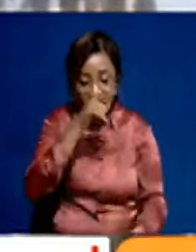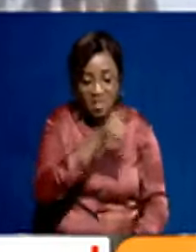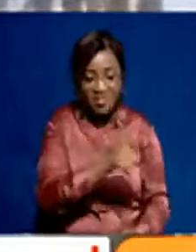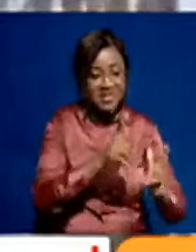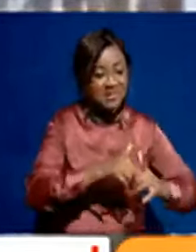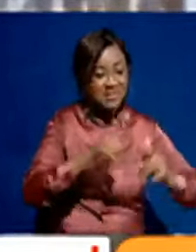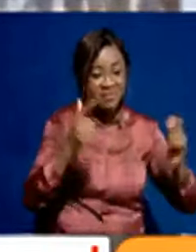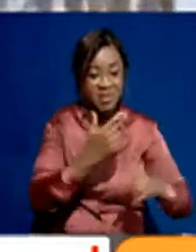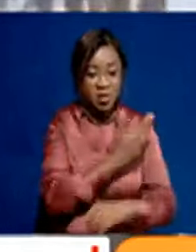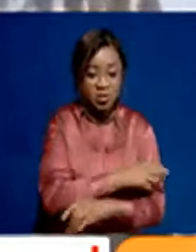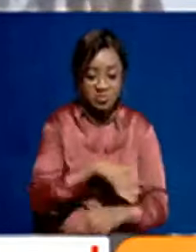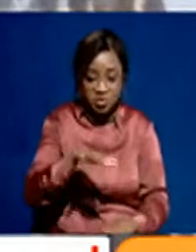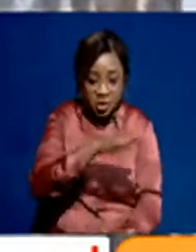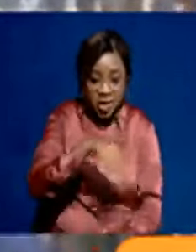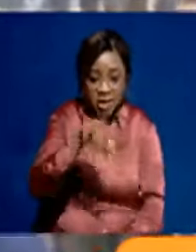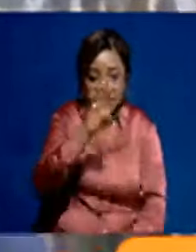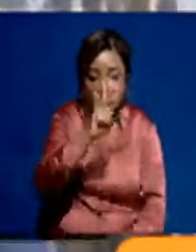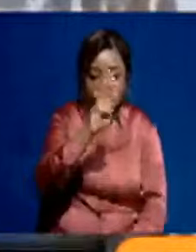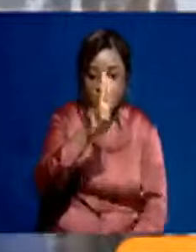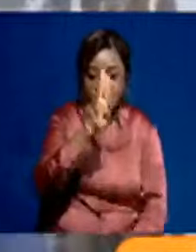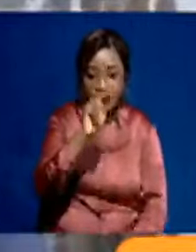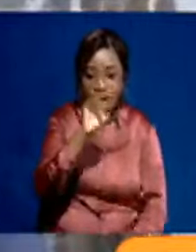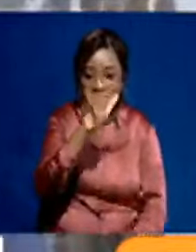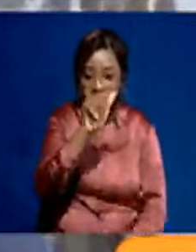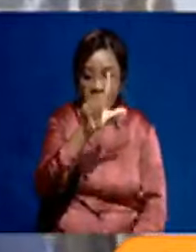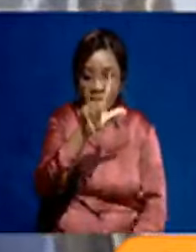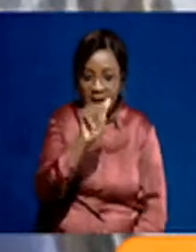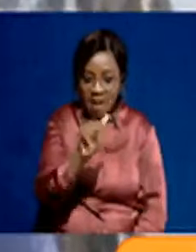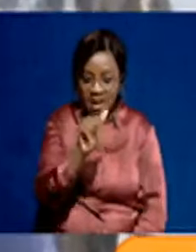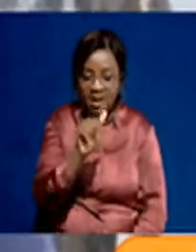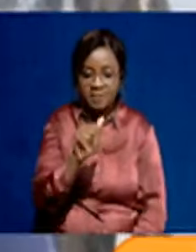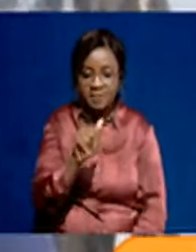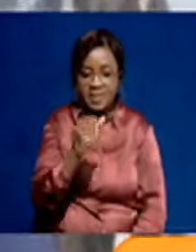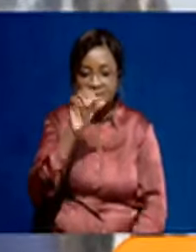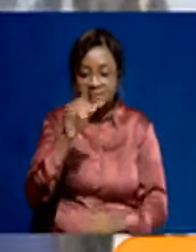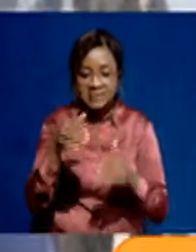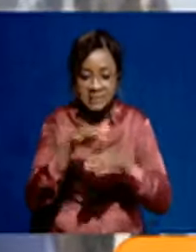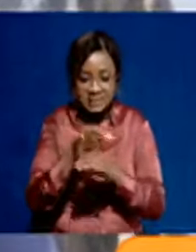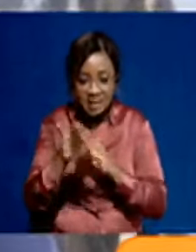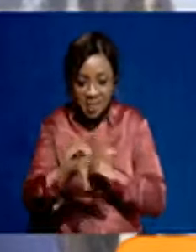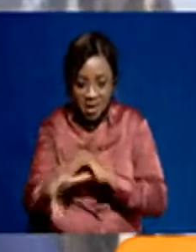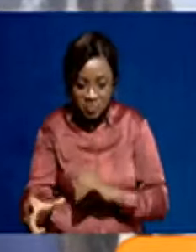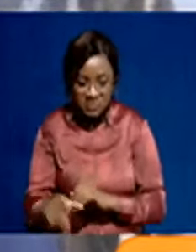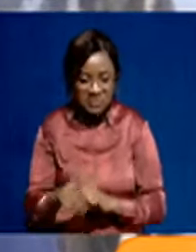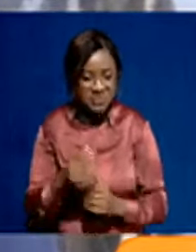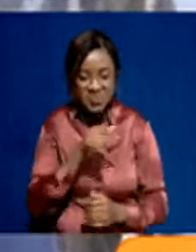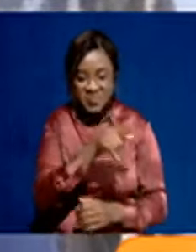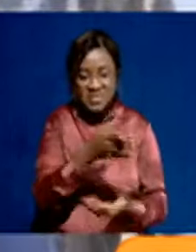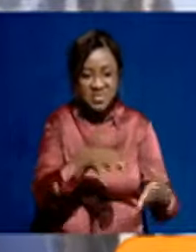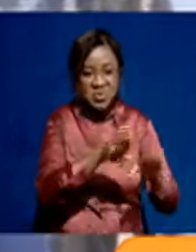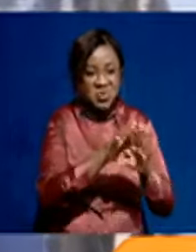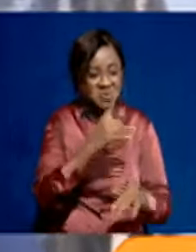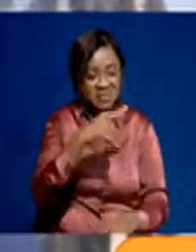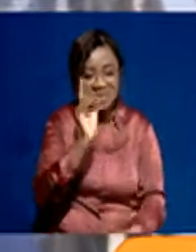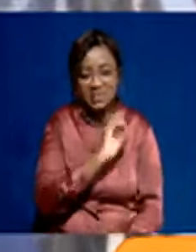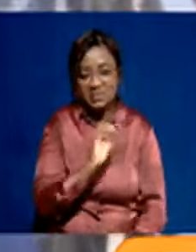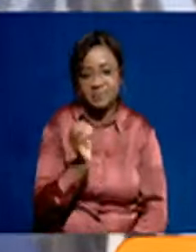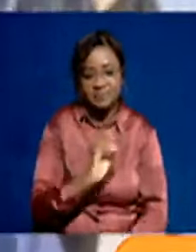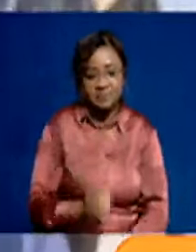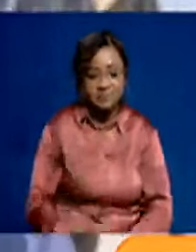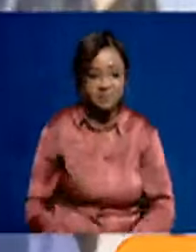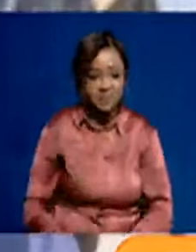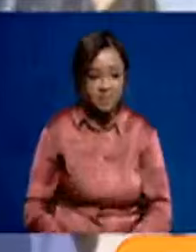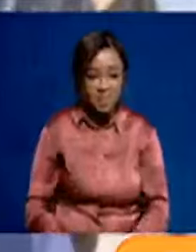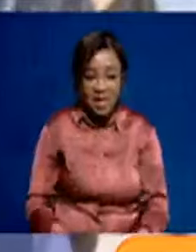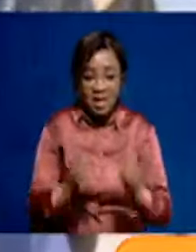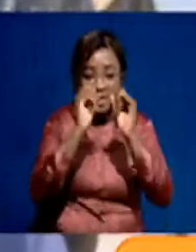Sub-County, na kama kulikuwa na shida haingekuwa vyema hiyo hospitali ifungwe ama isimamishwe kwa kutoa huduma kwa mwananchi. Sasa hizi